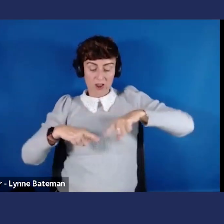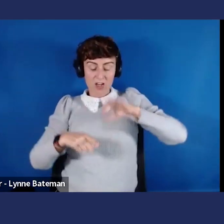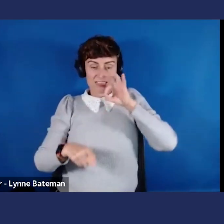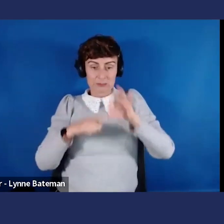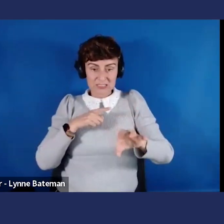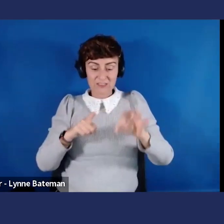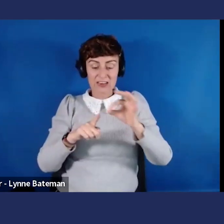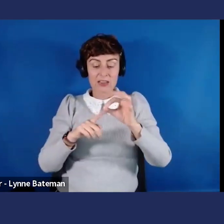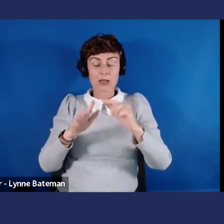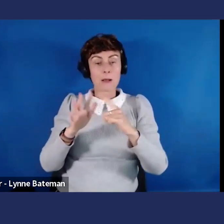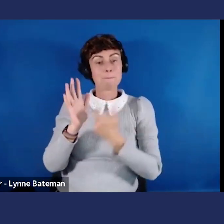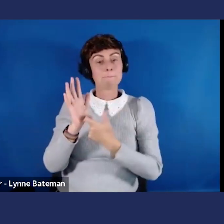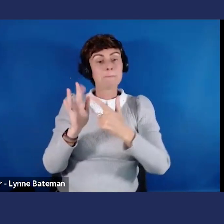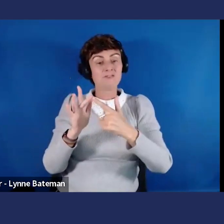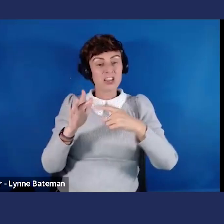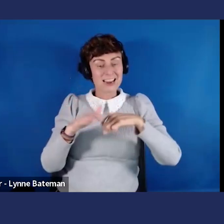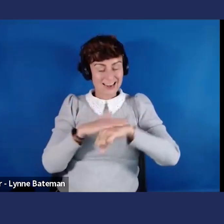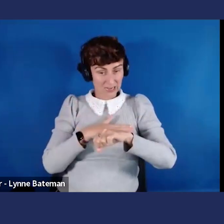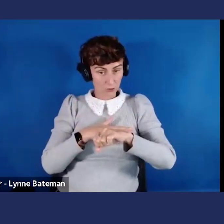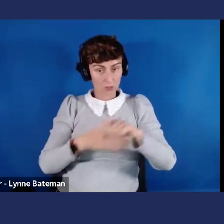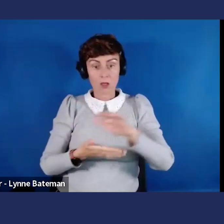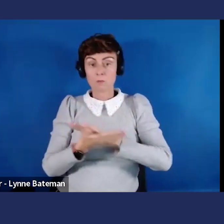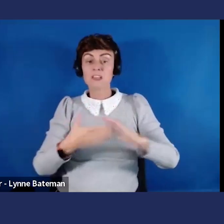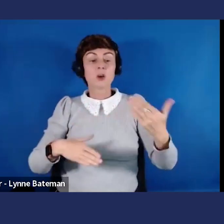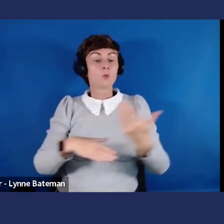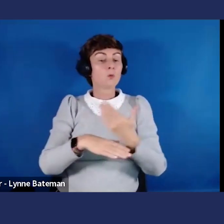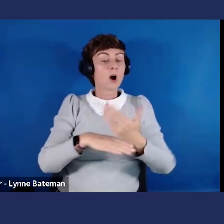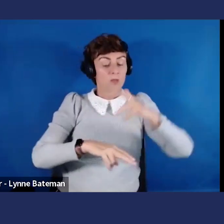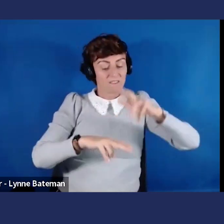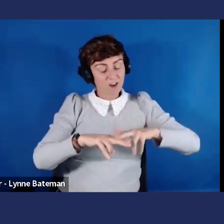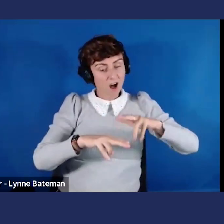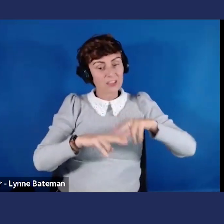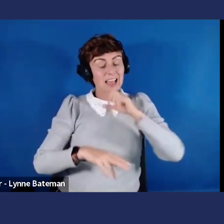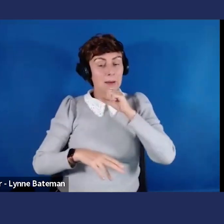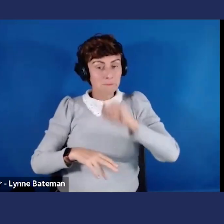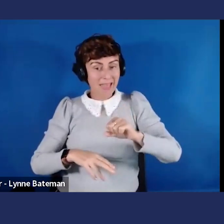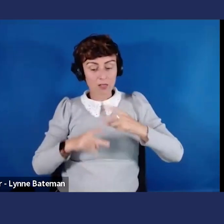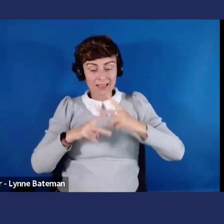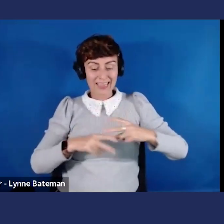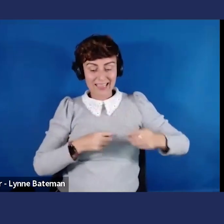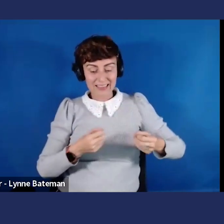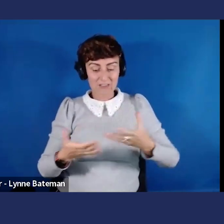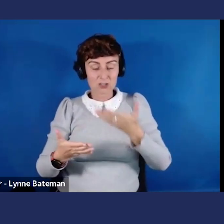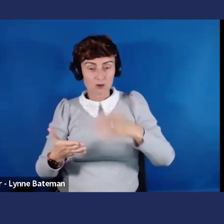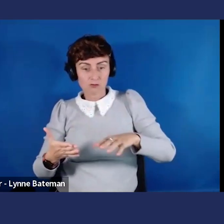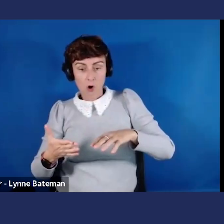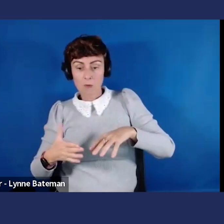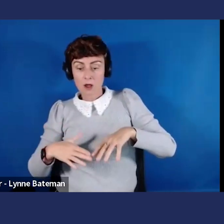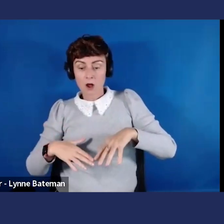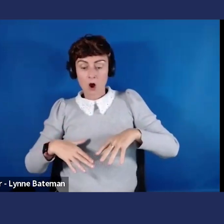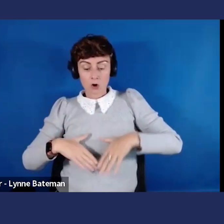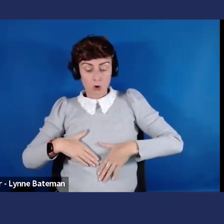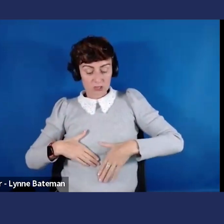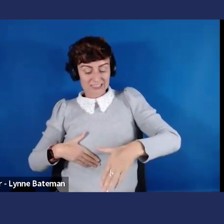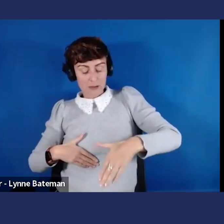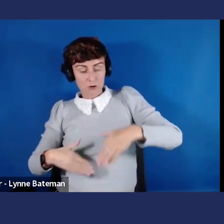work with dads and male caregivers in the perinatal period from conception to the age of 2. We take referrals from lots